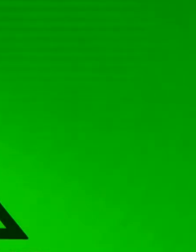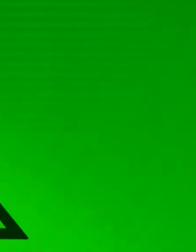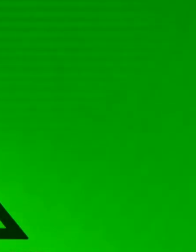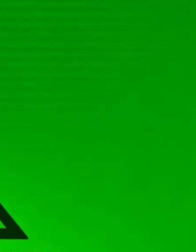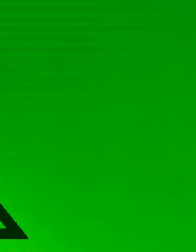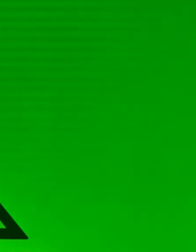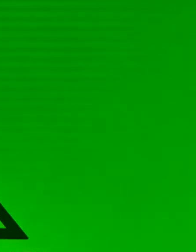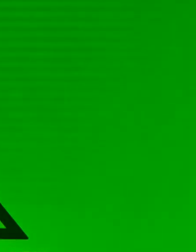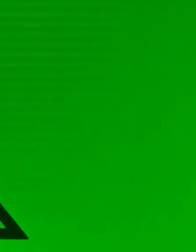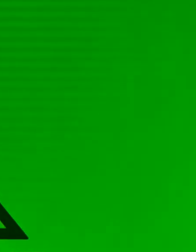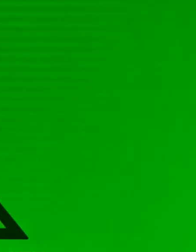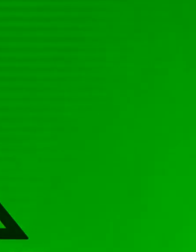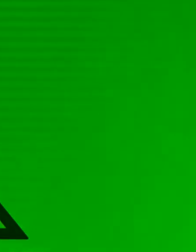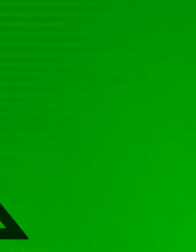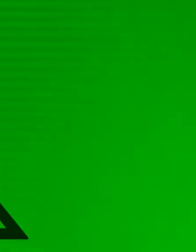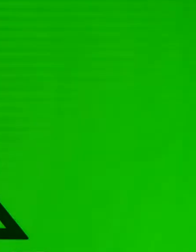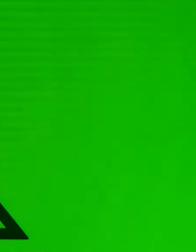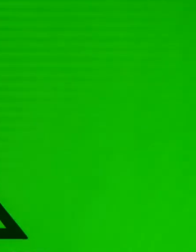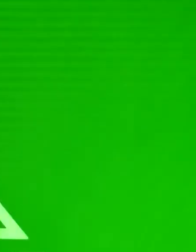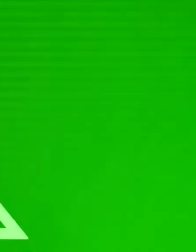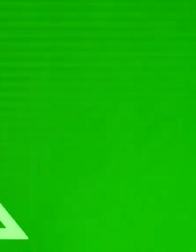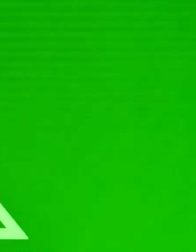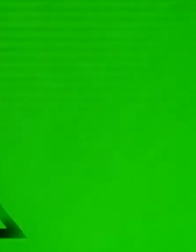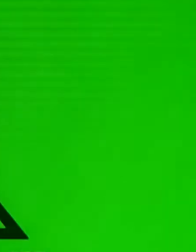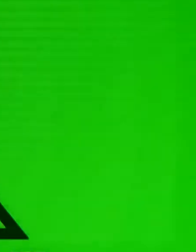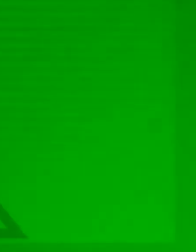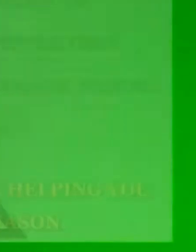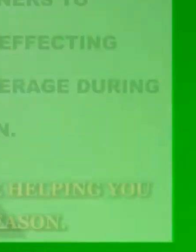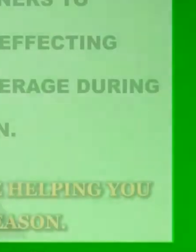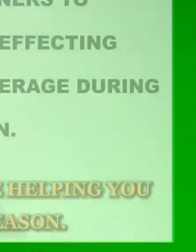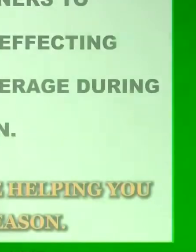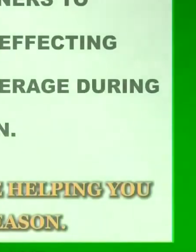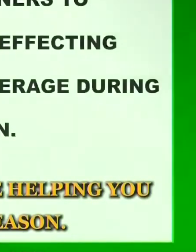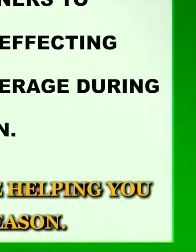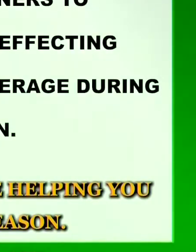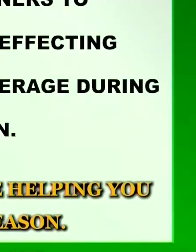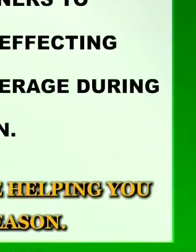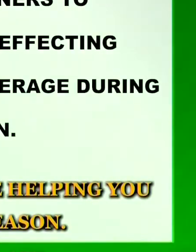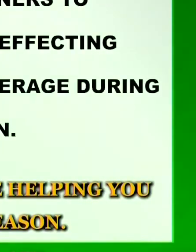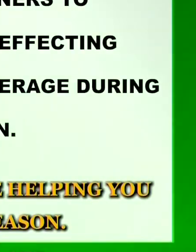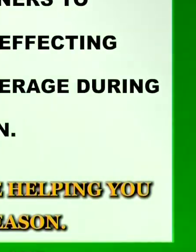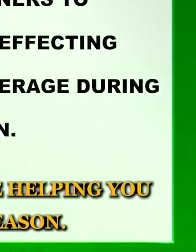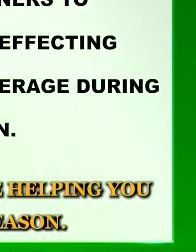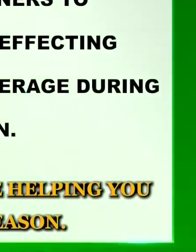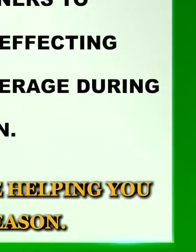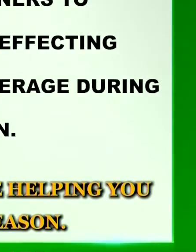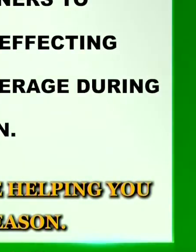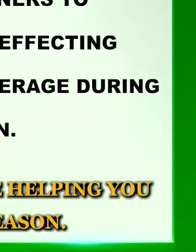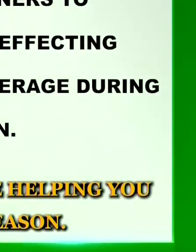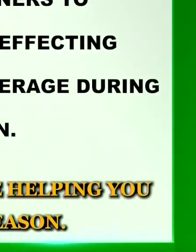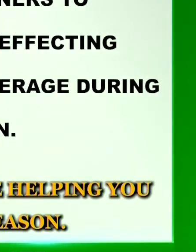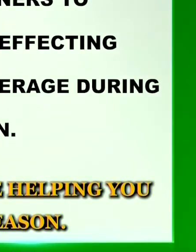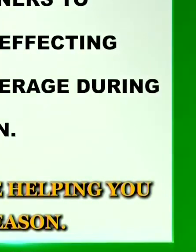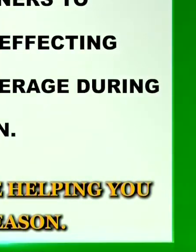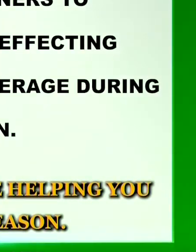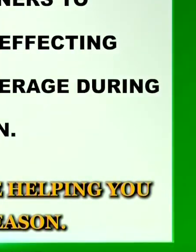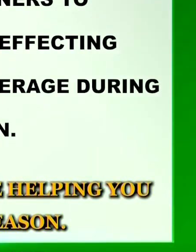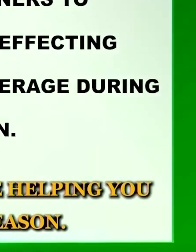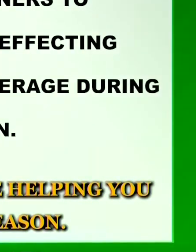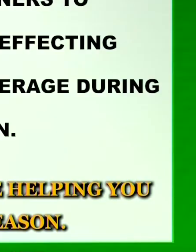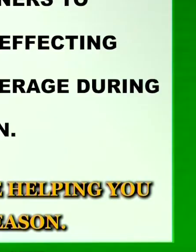Company Limited. Insurance the way you want it to be. It is advisable for homeowners to protect